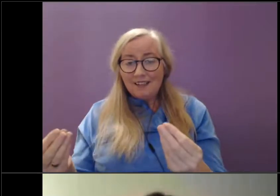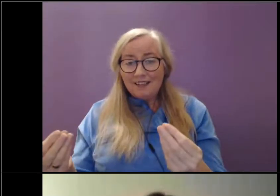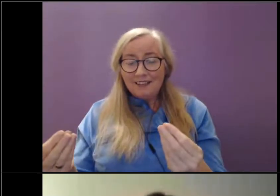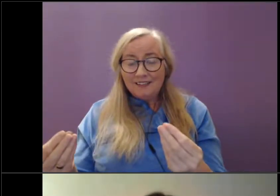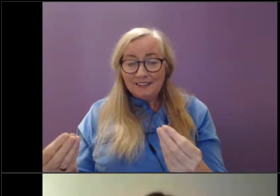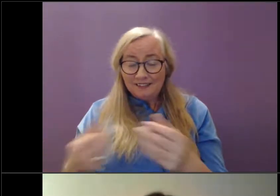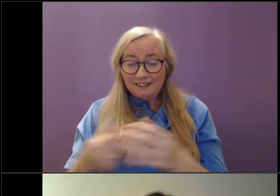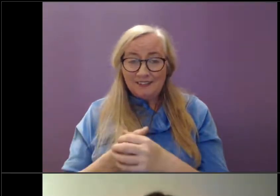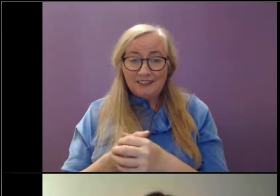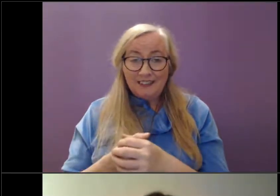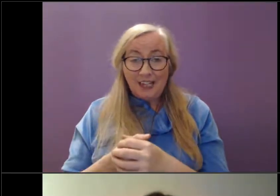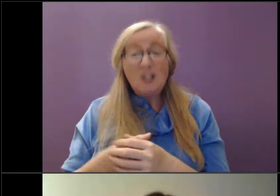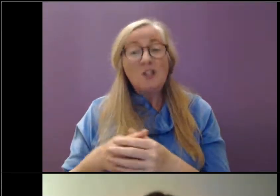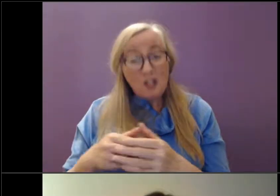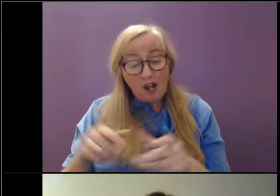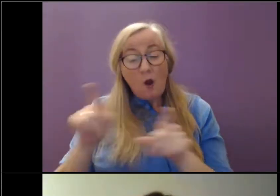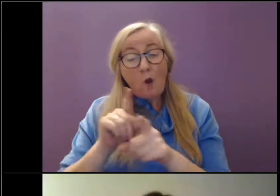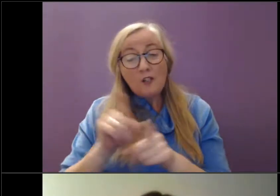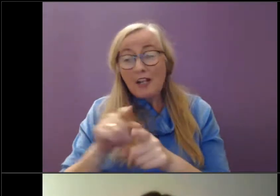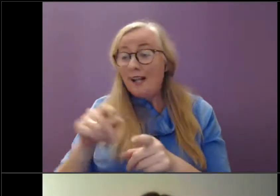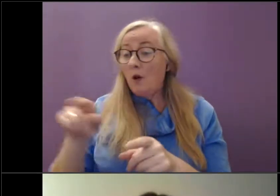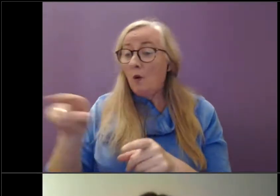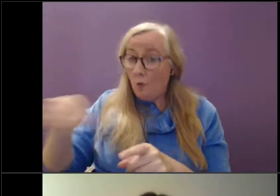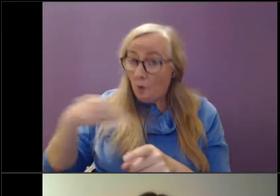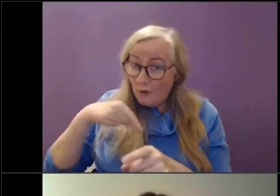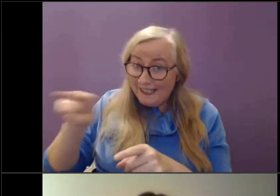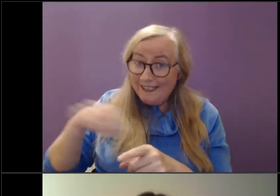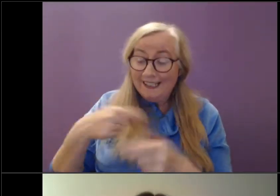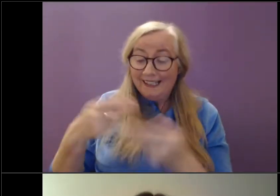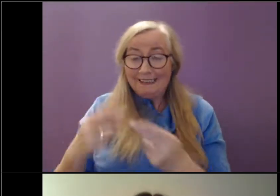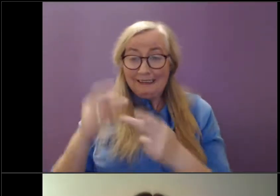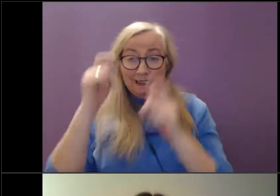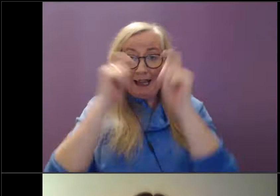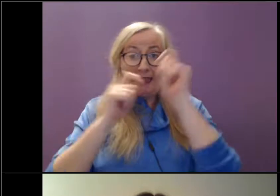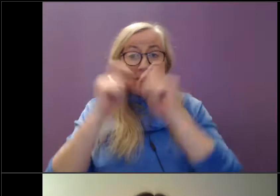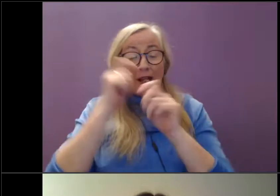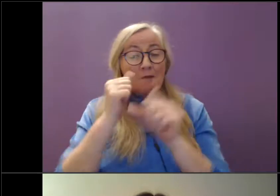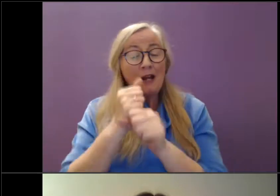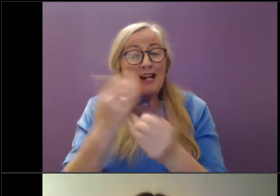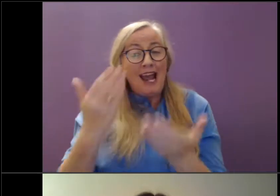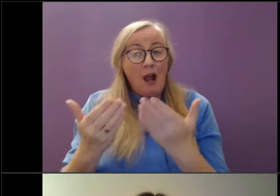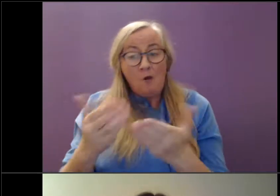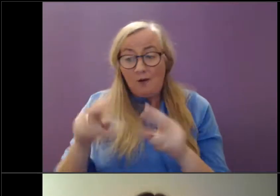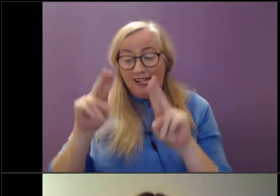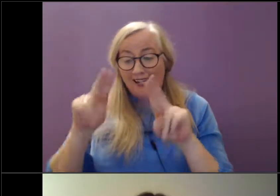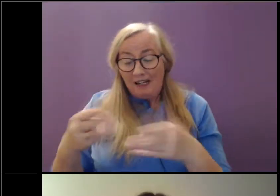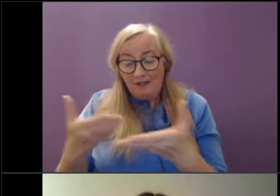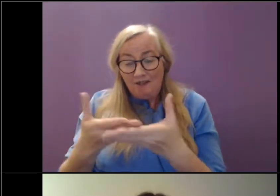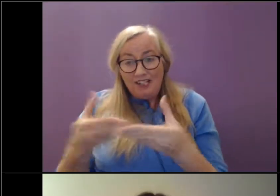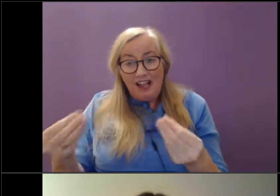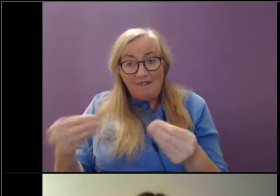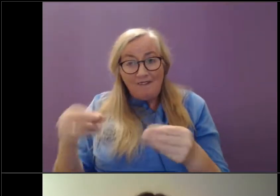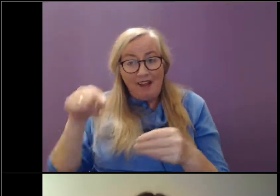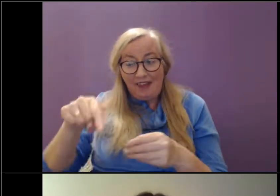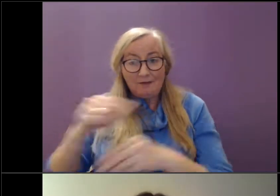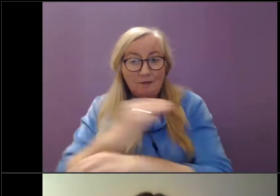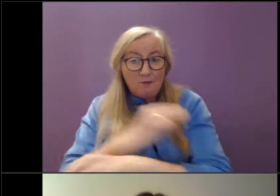area. It might be a reflection on a later date or later time, as well. You know, if you've anything more to that,